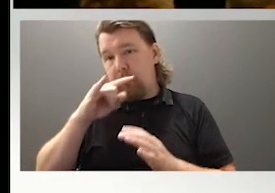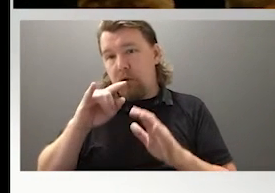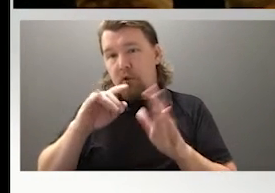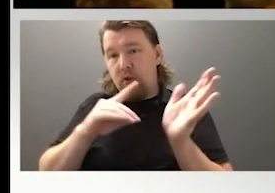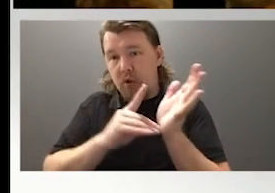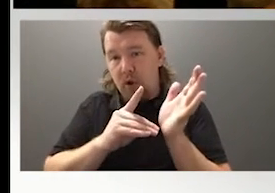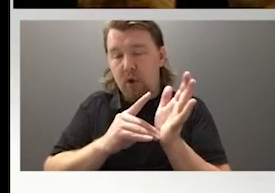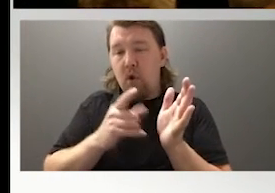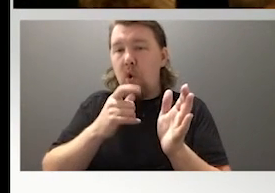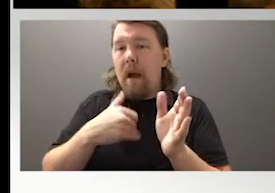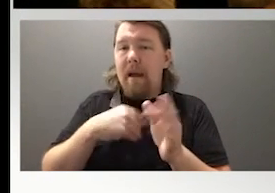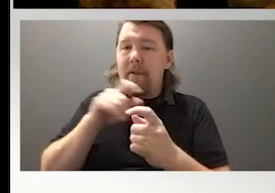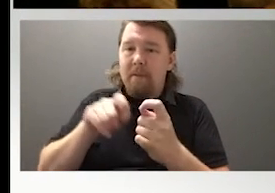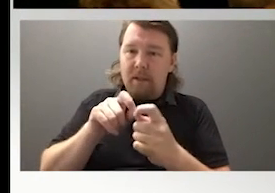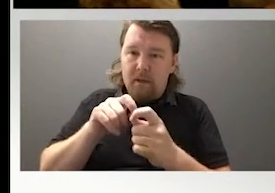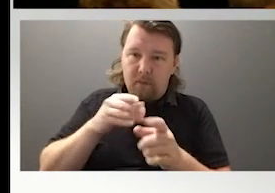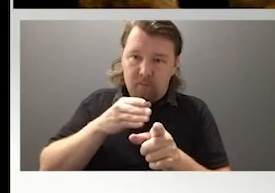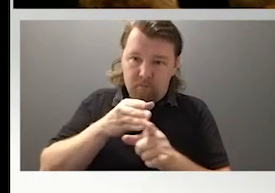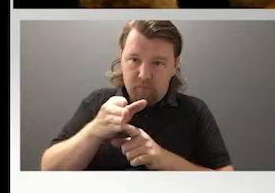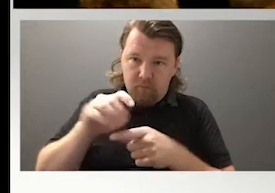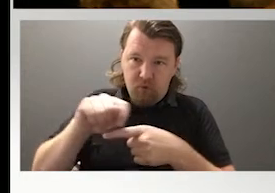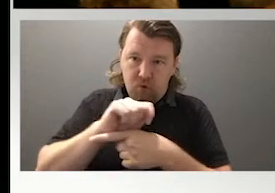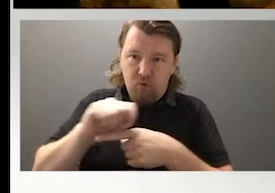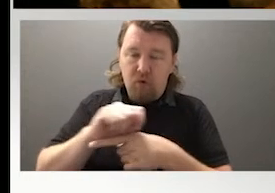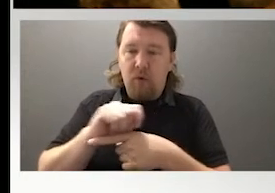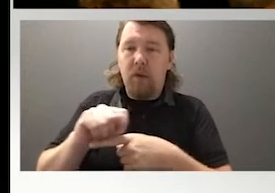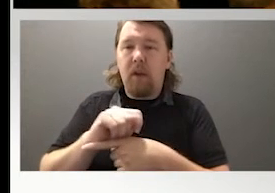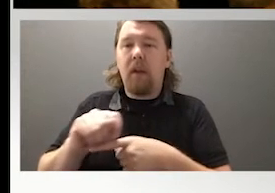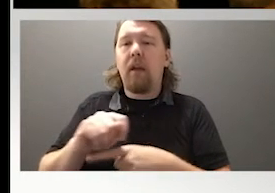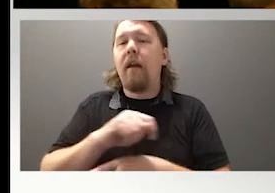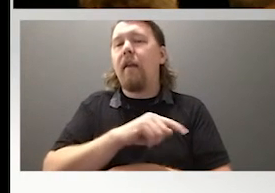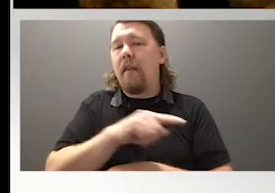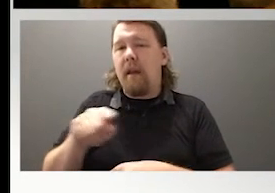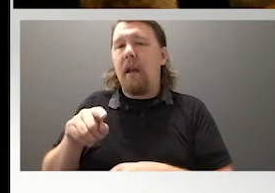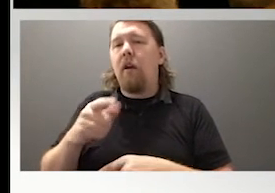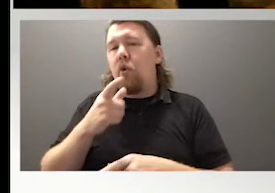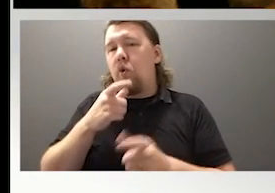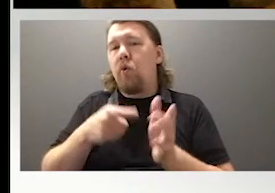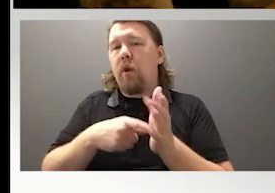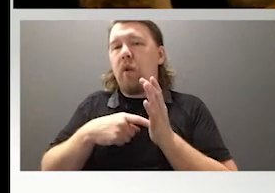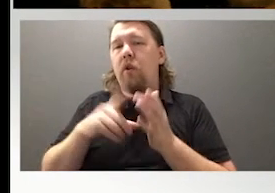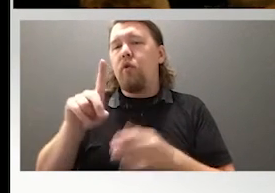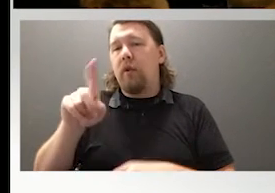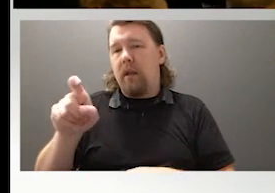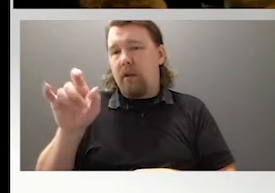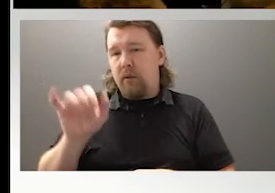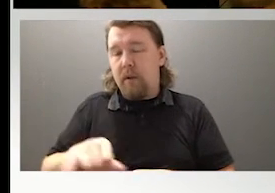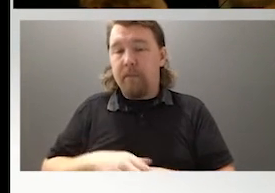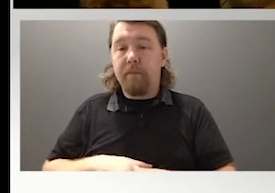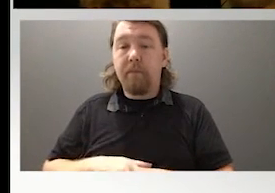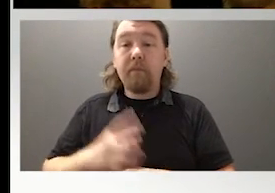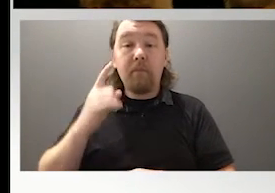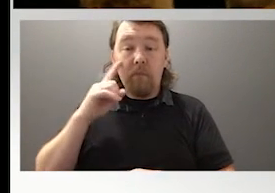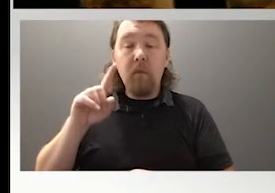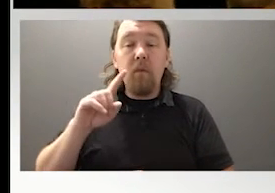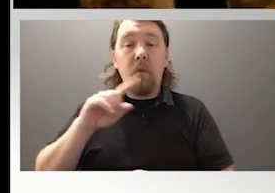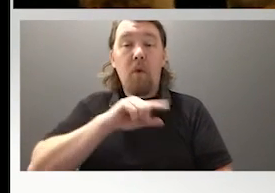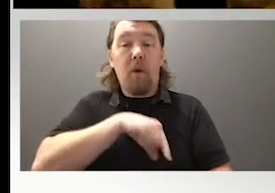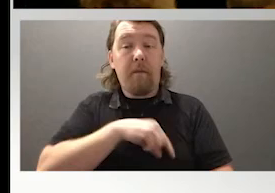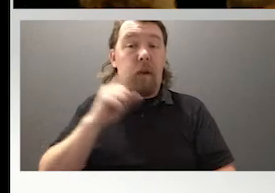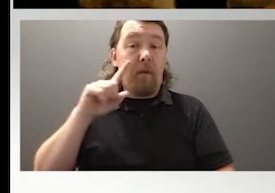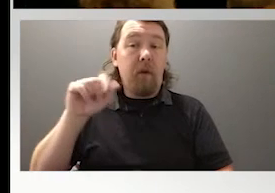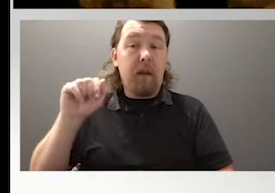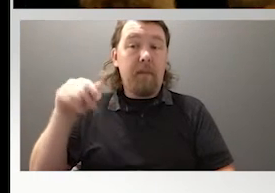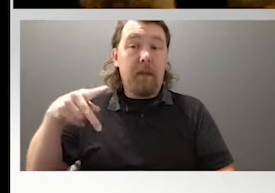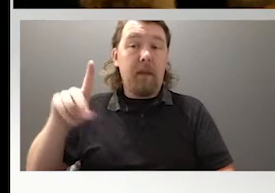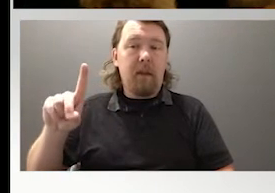have specific training and experience in making such diagnosis. For purposes of eligibility for APD,